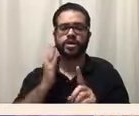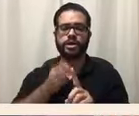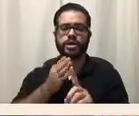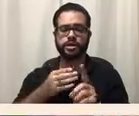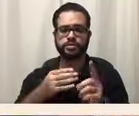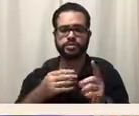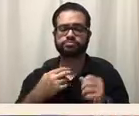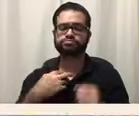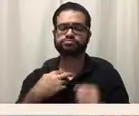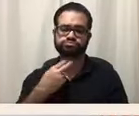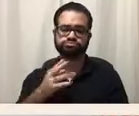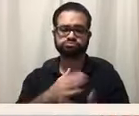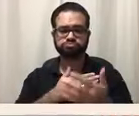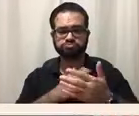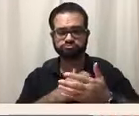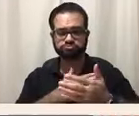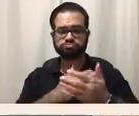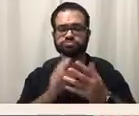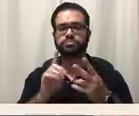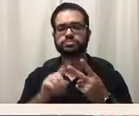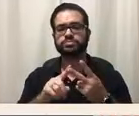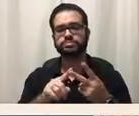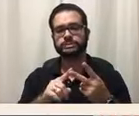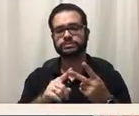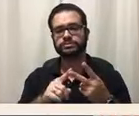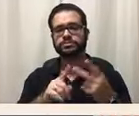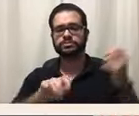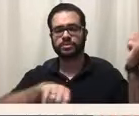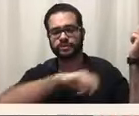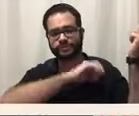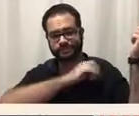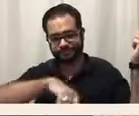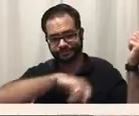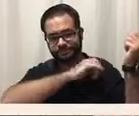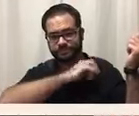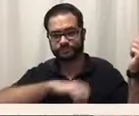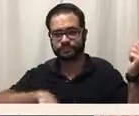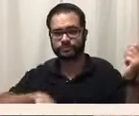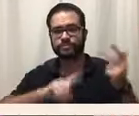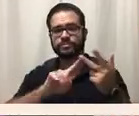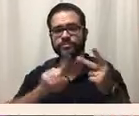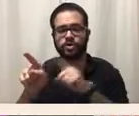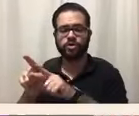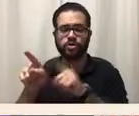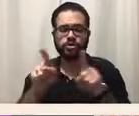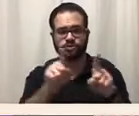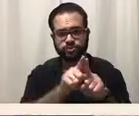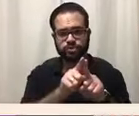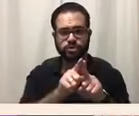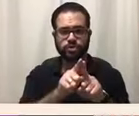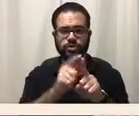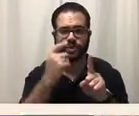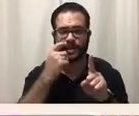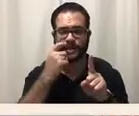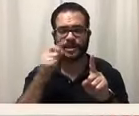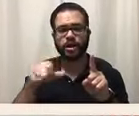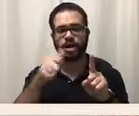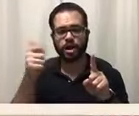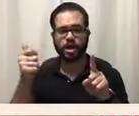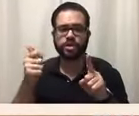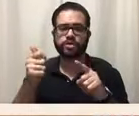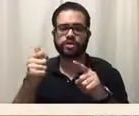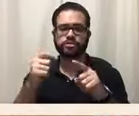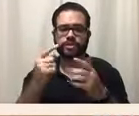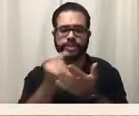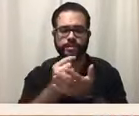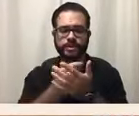voice and the violin, but I also, as any music therapist, play a wide variety of